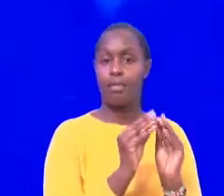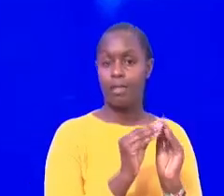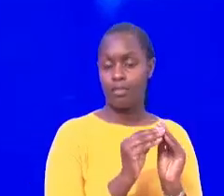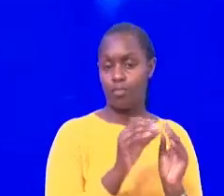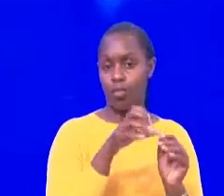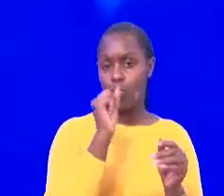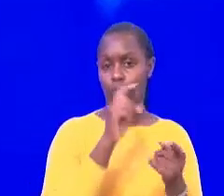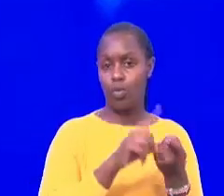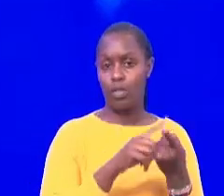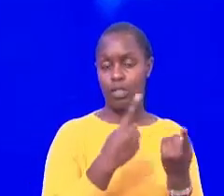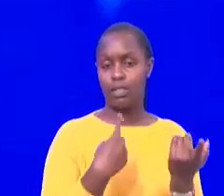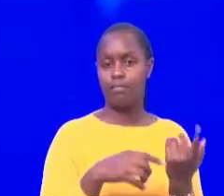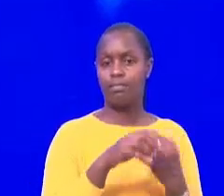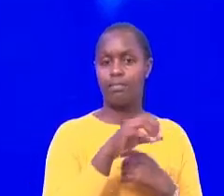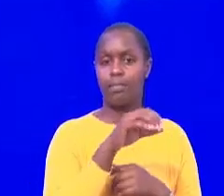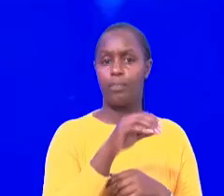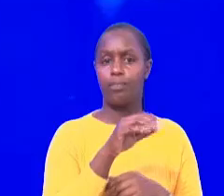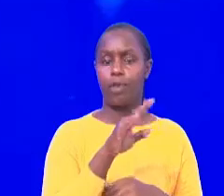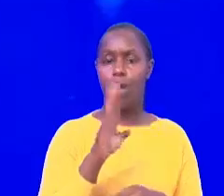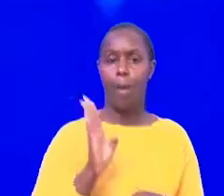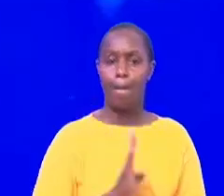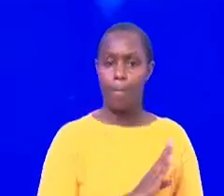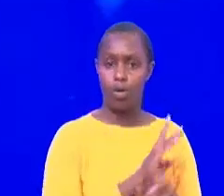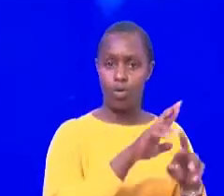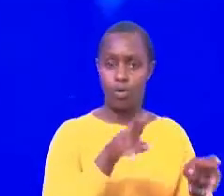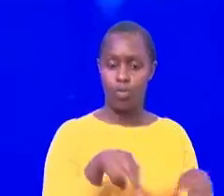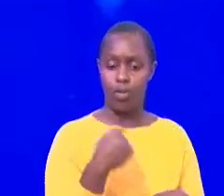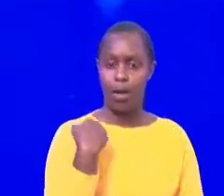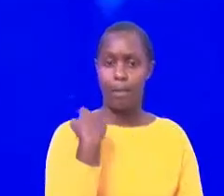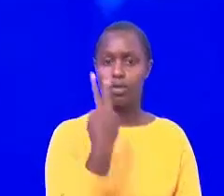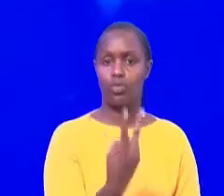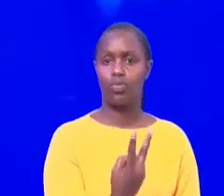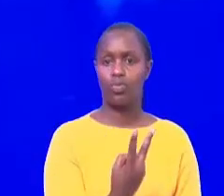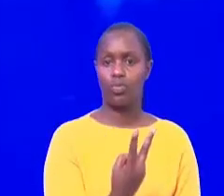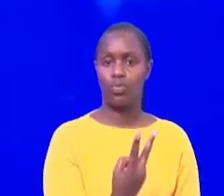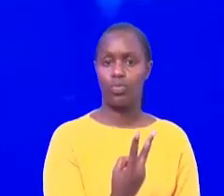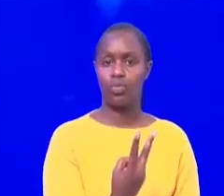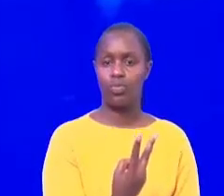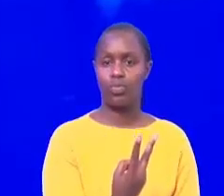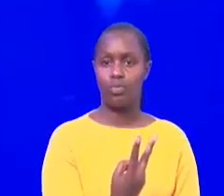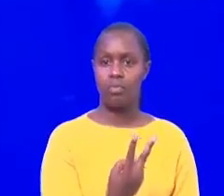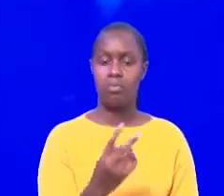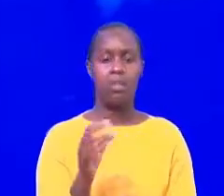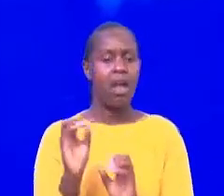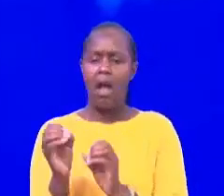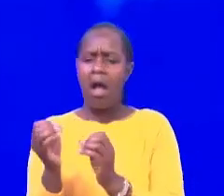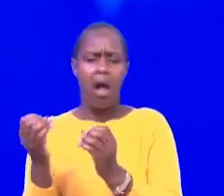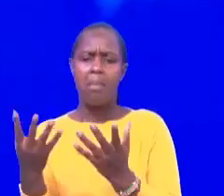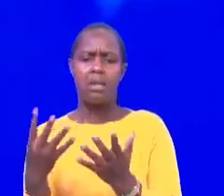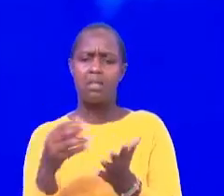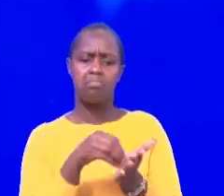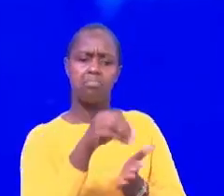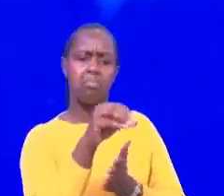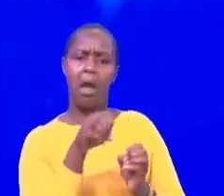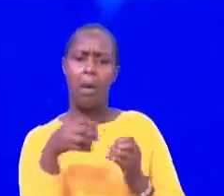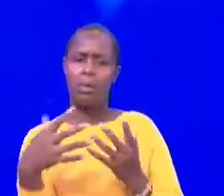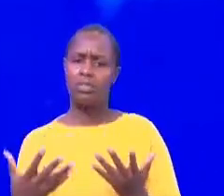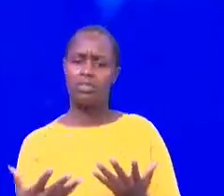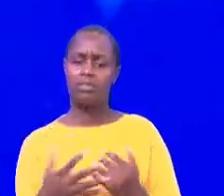Yes. Boardroom number 2. Boardroom number 2. Yes. How much money did you receive that